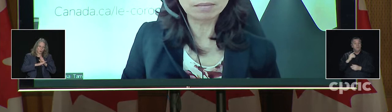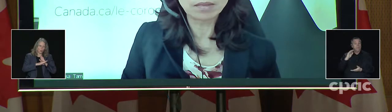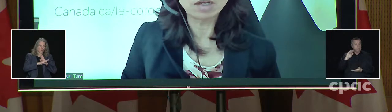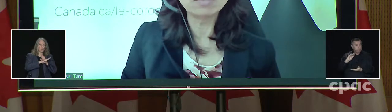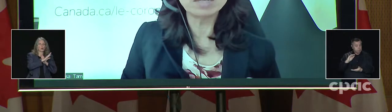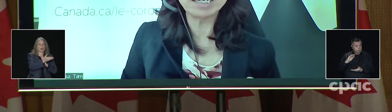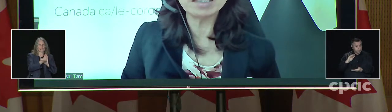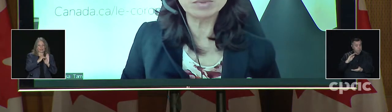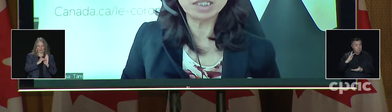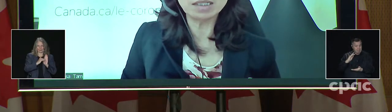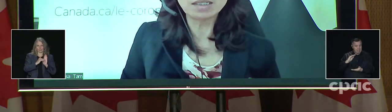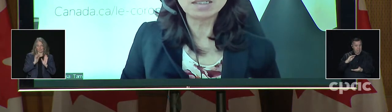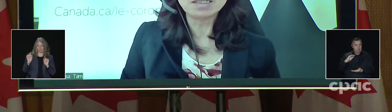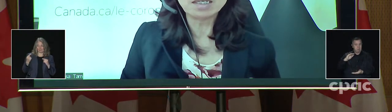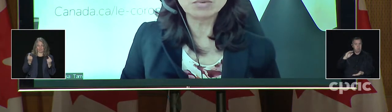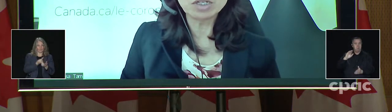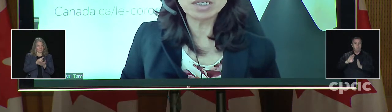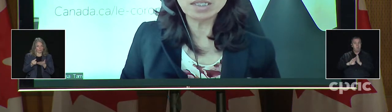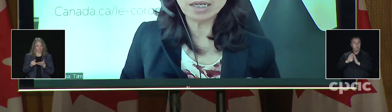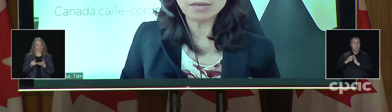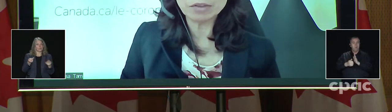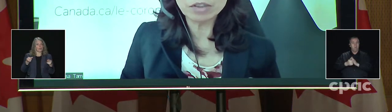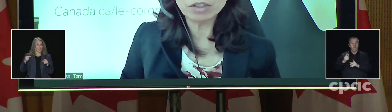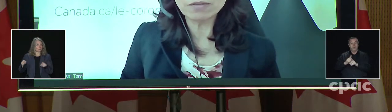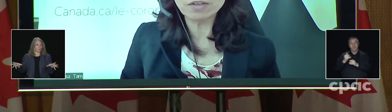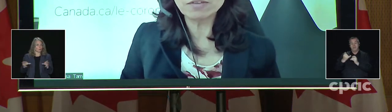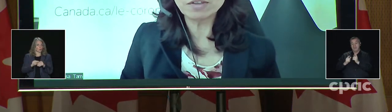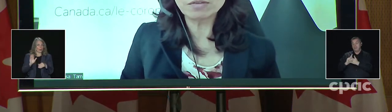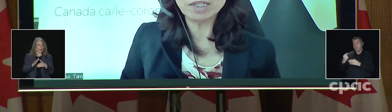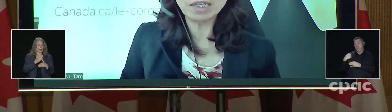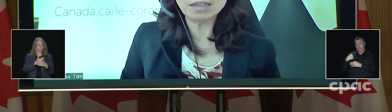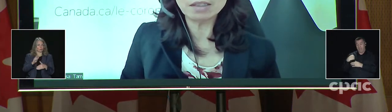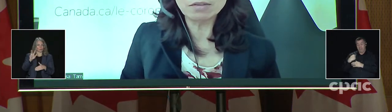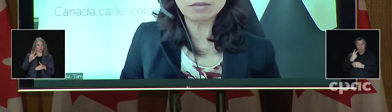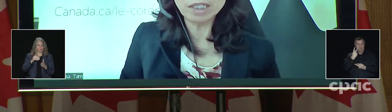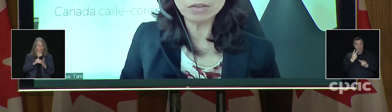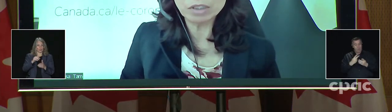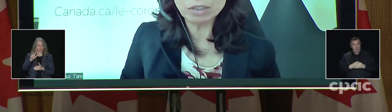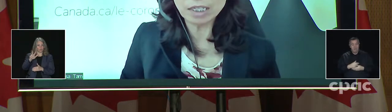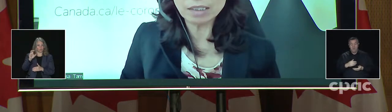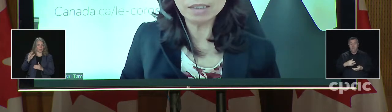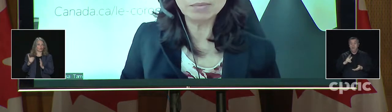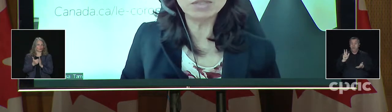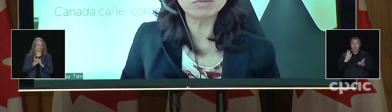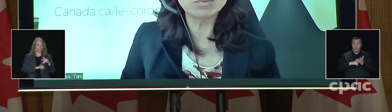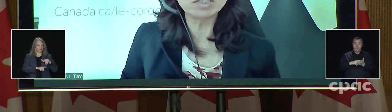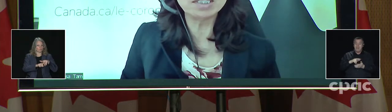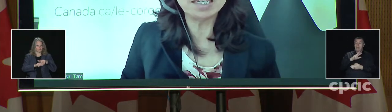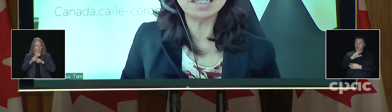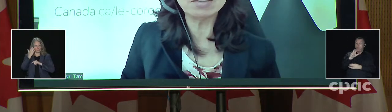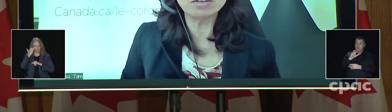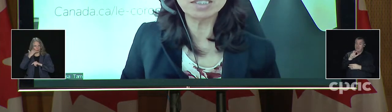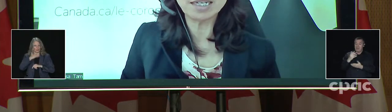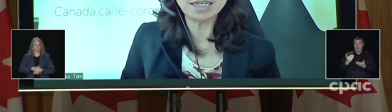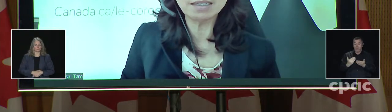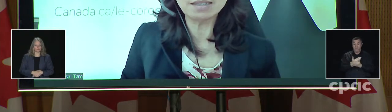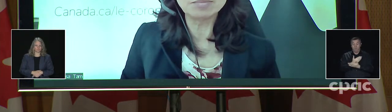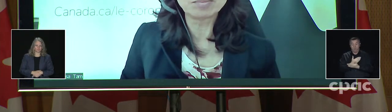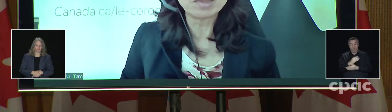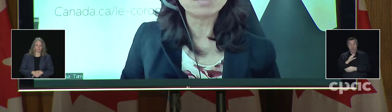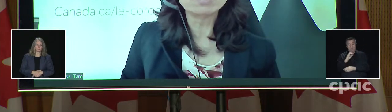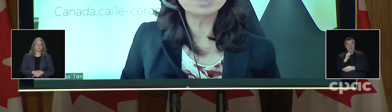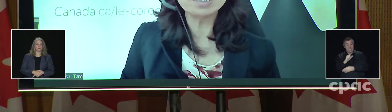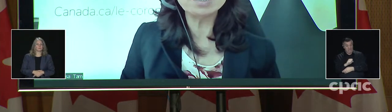increase. Over the past week, there were an average of over 3,300 new cases being reported daily across